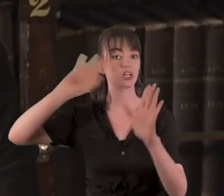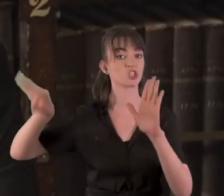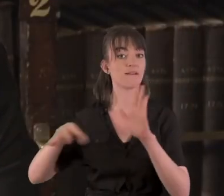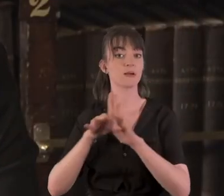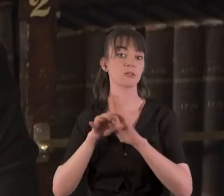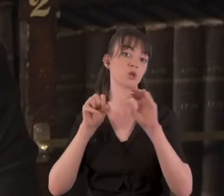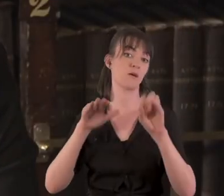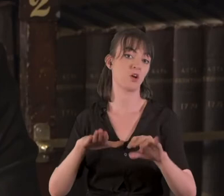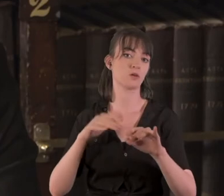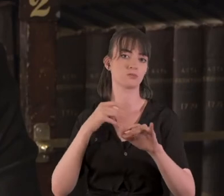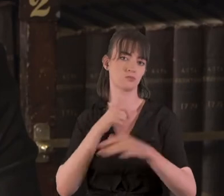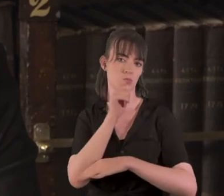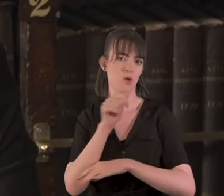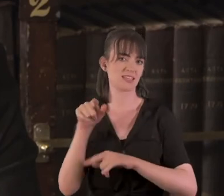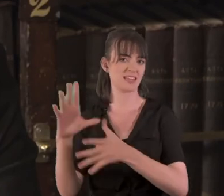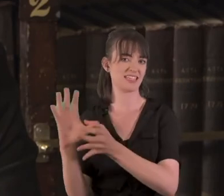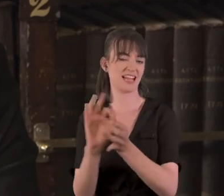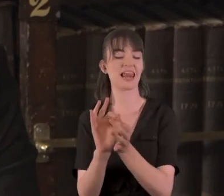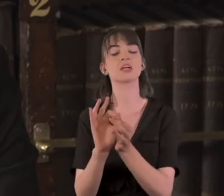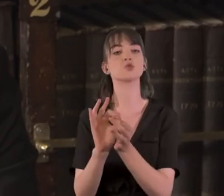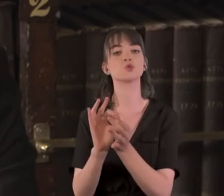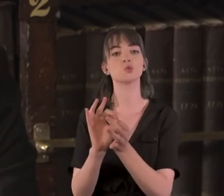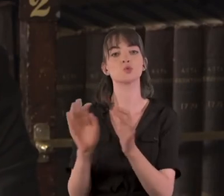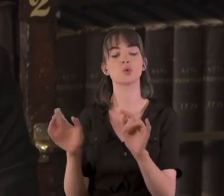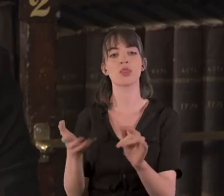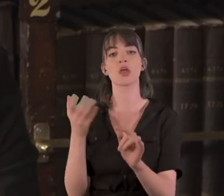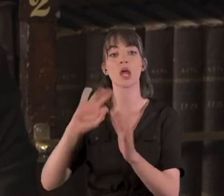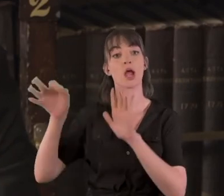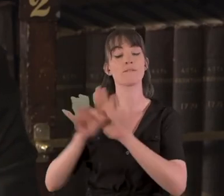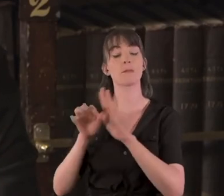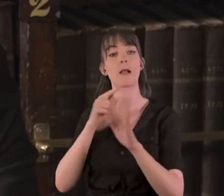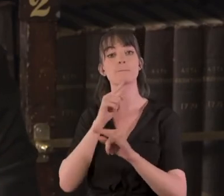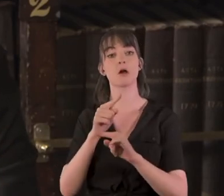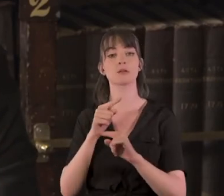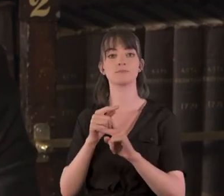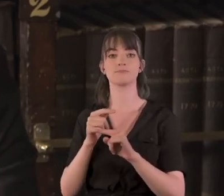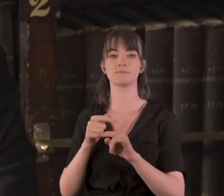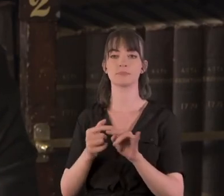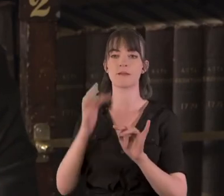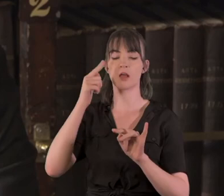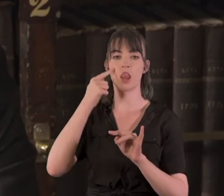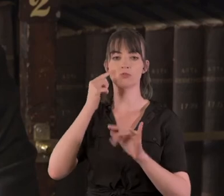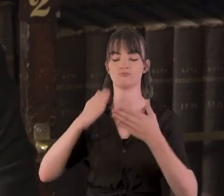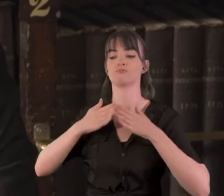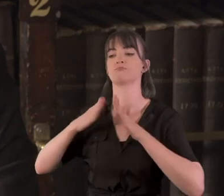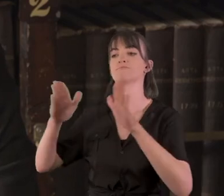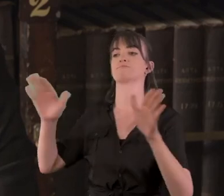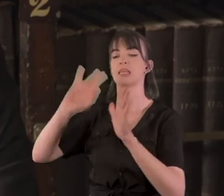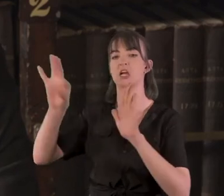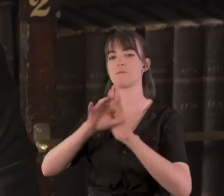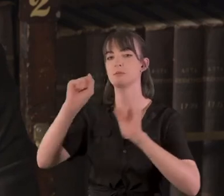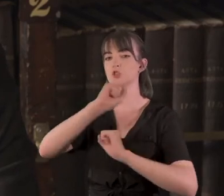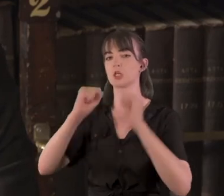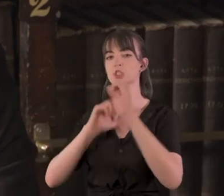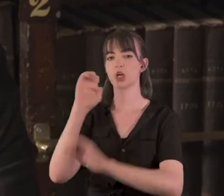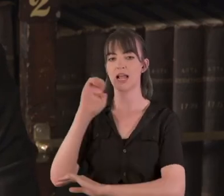we answered that mostly in relation to the actual government. But if you look wider British governing structures, it seems to me